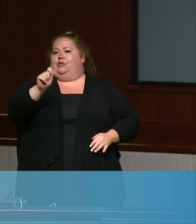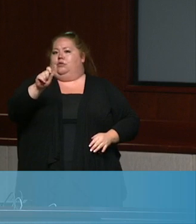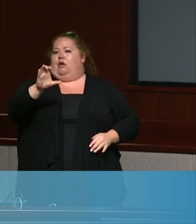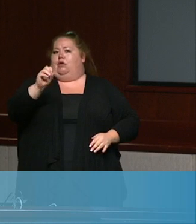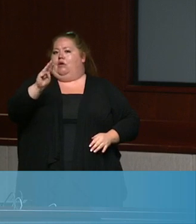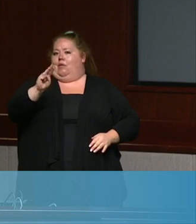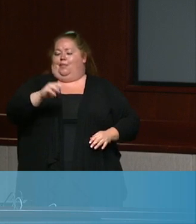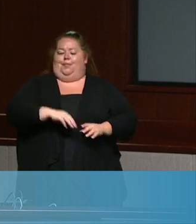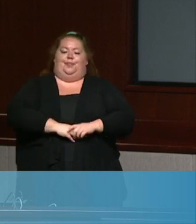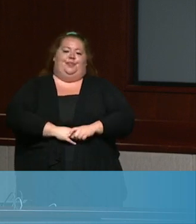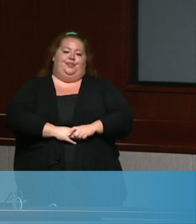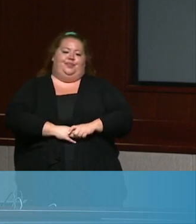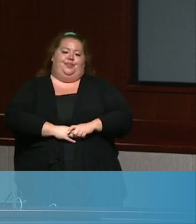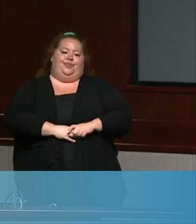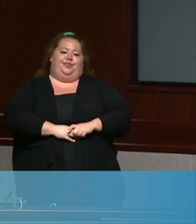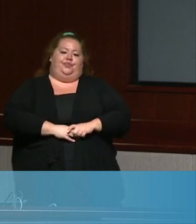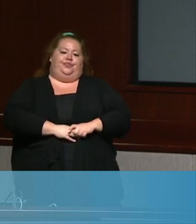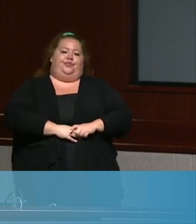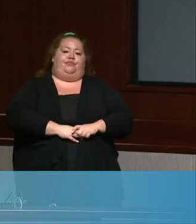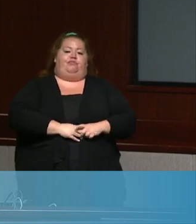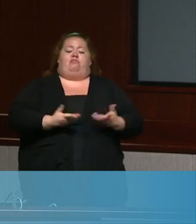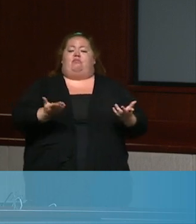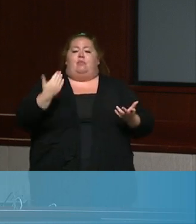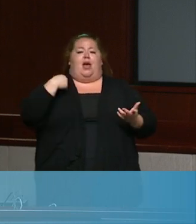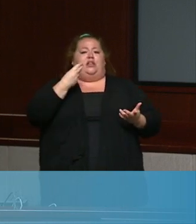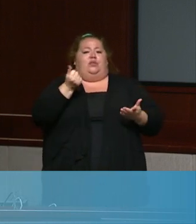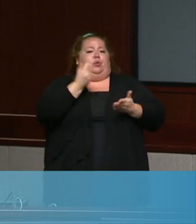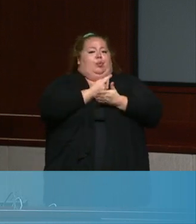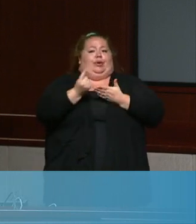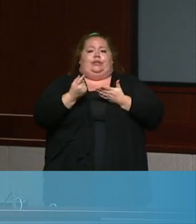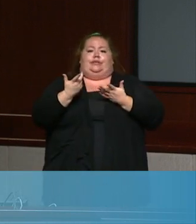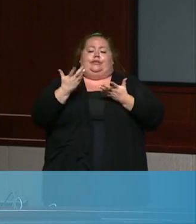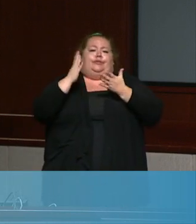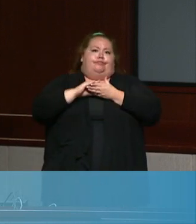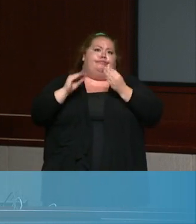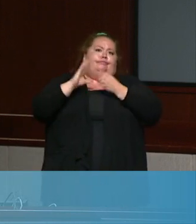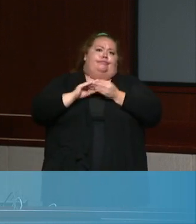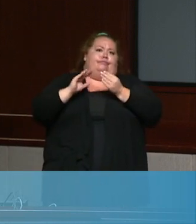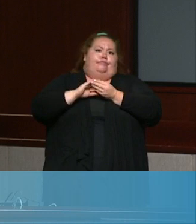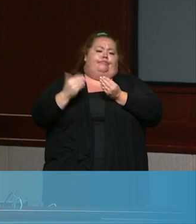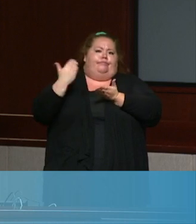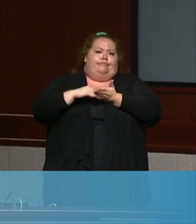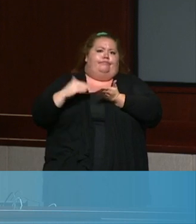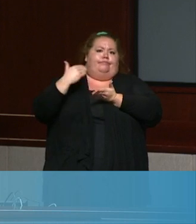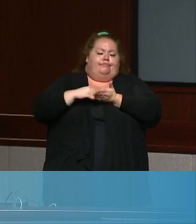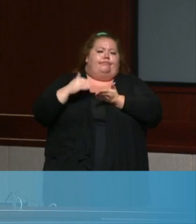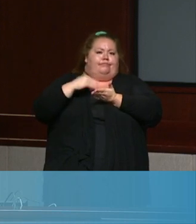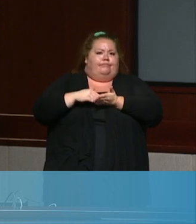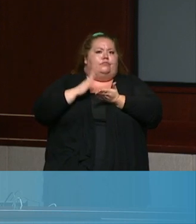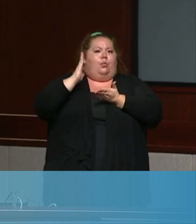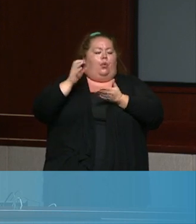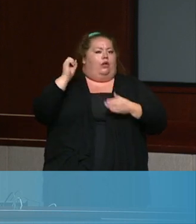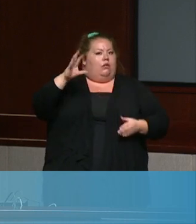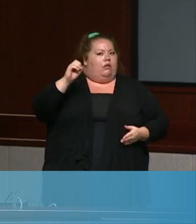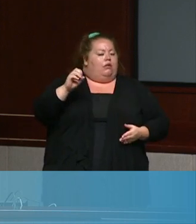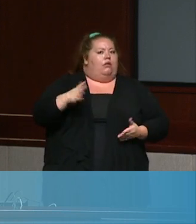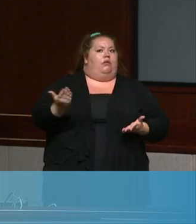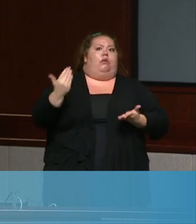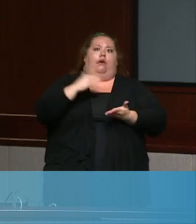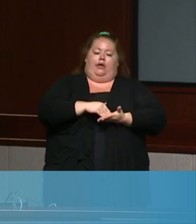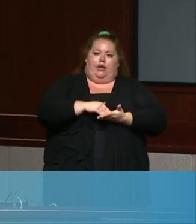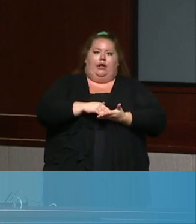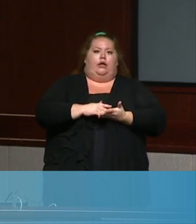Again, we have said this the past couple of weeks, and I'm going to say it again, and I will continue to say it as we have these